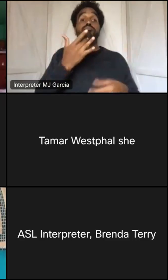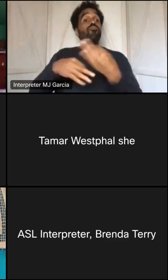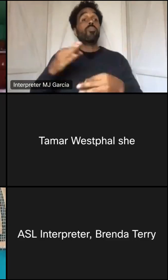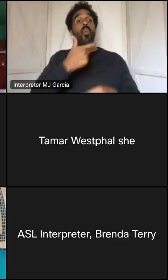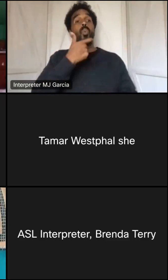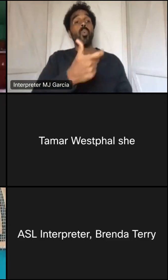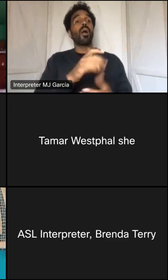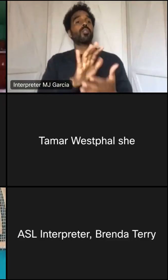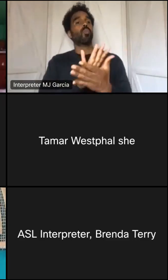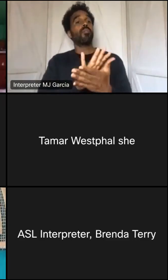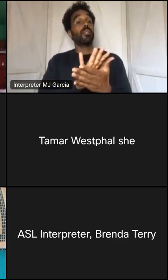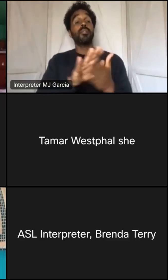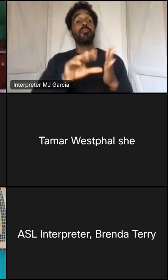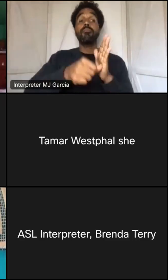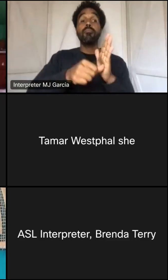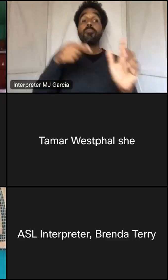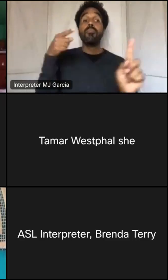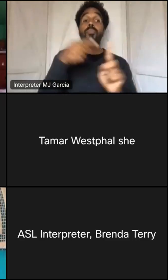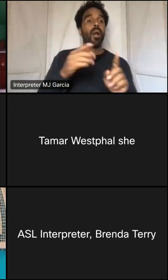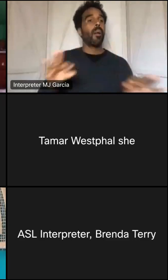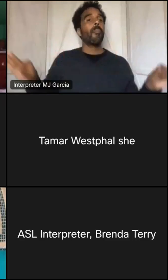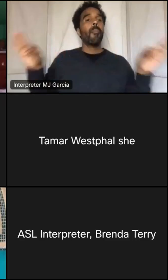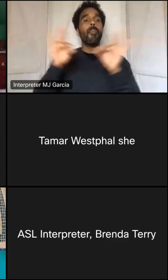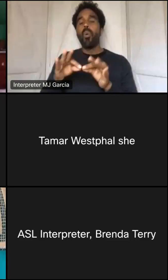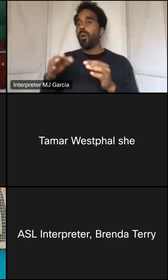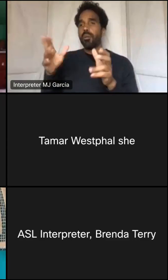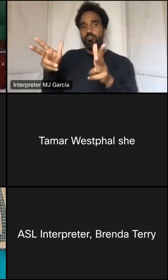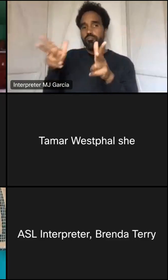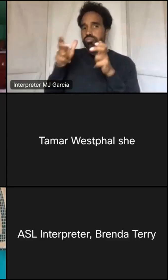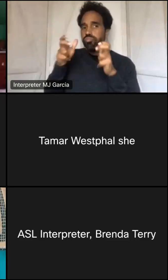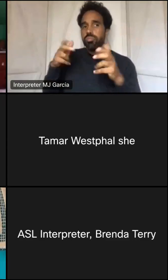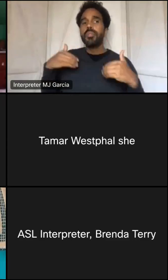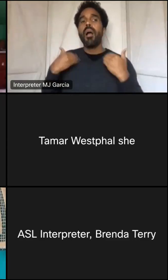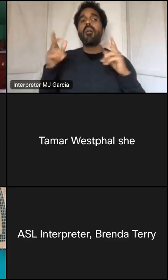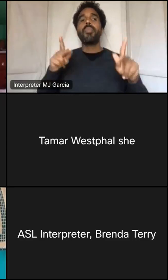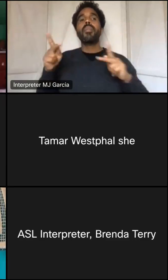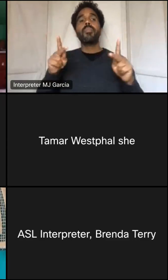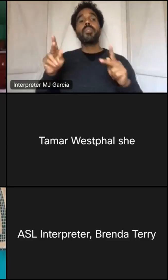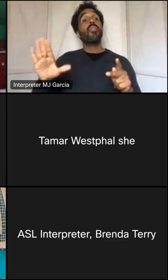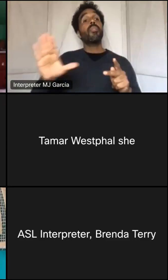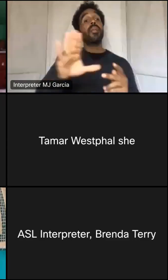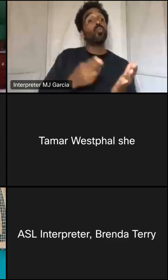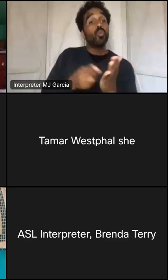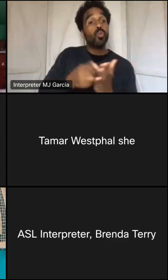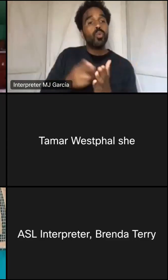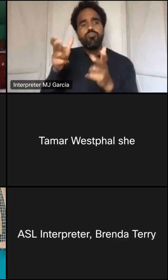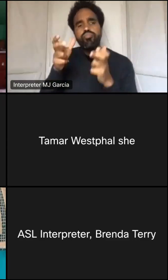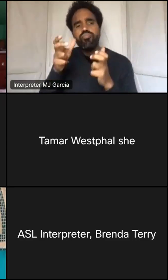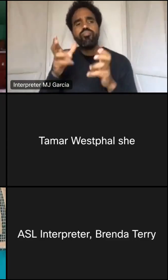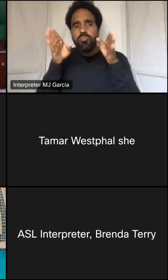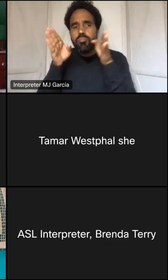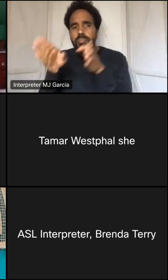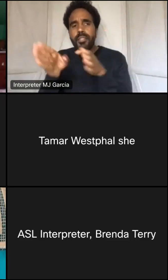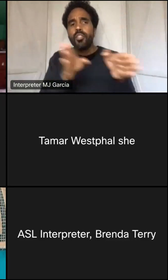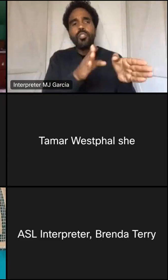people and hold what they're saying as their truth, because it's their story, it's their